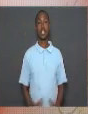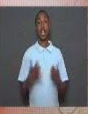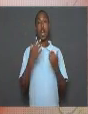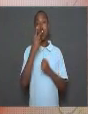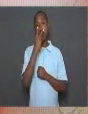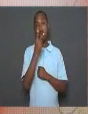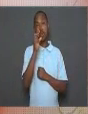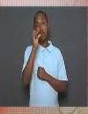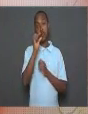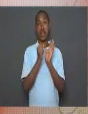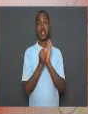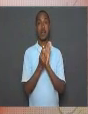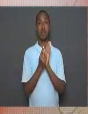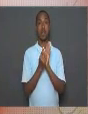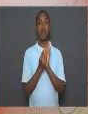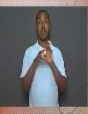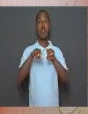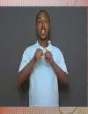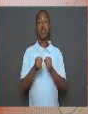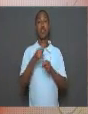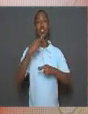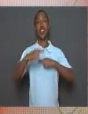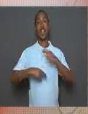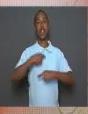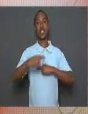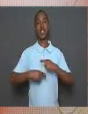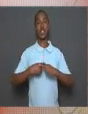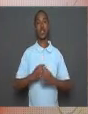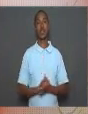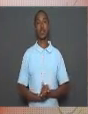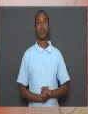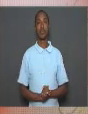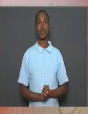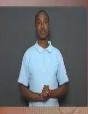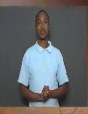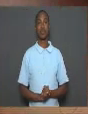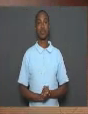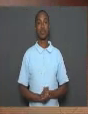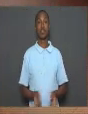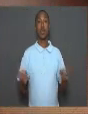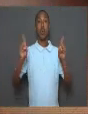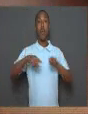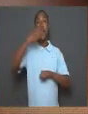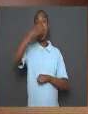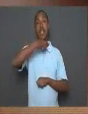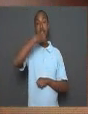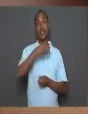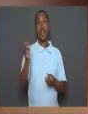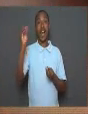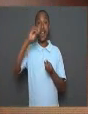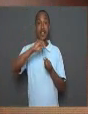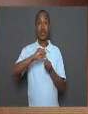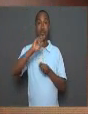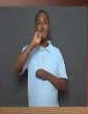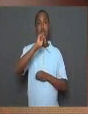Let us look at a few examples of decomposition reactions. When heat is